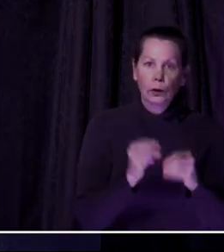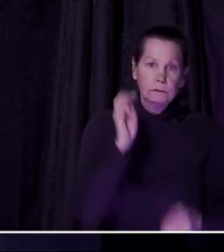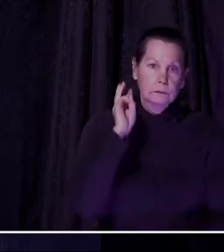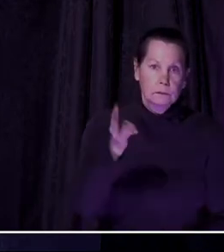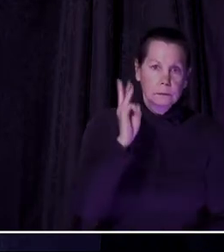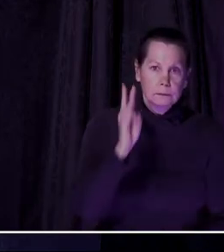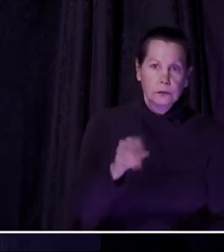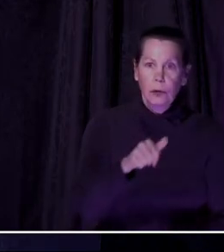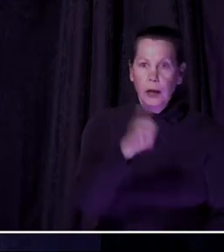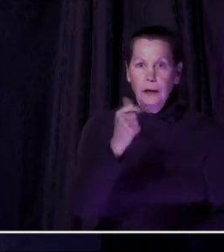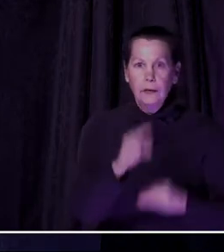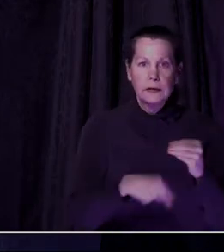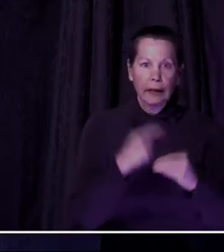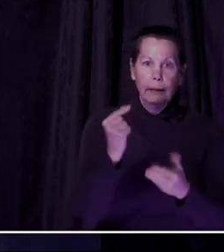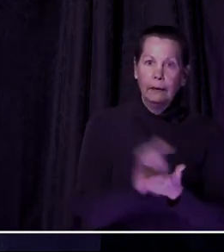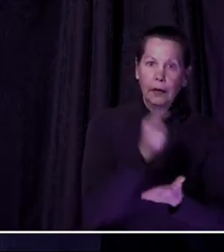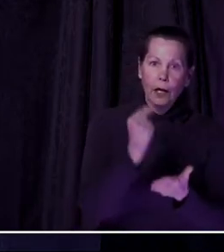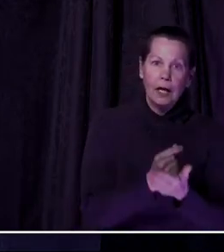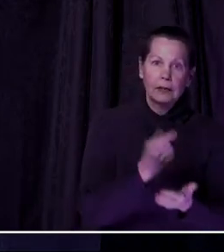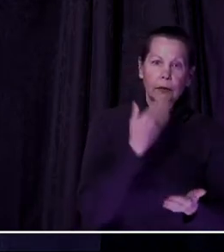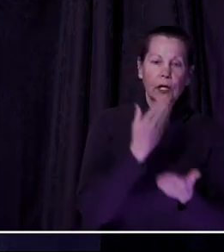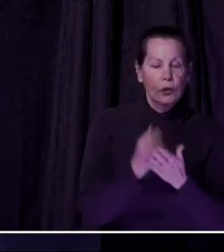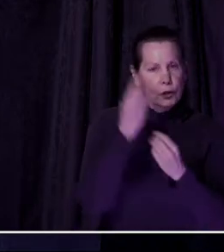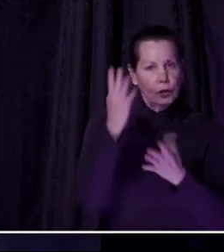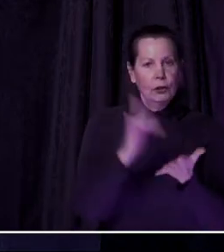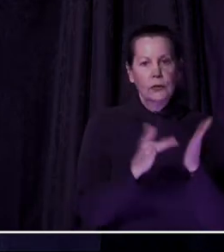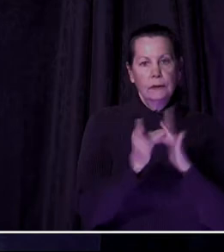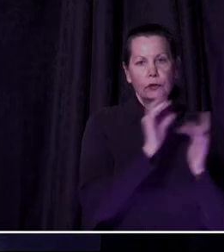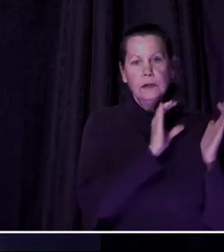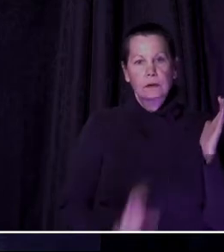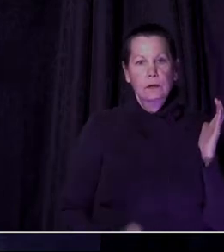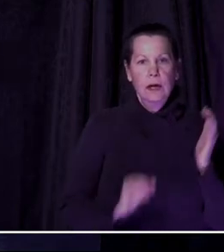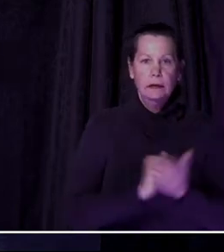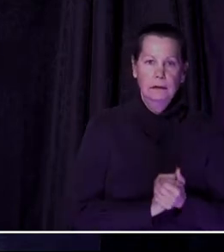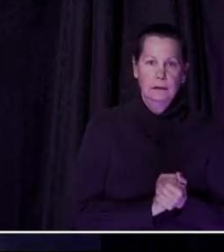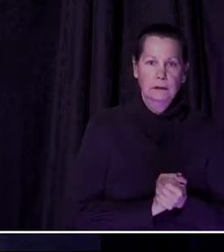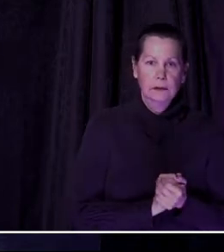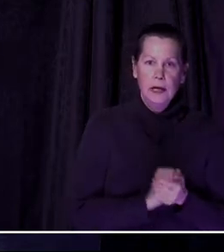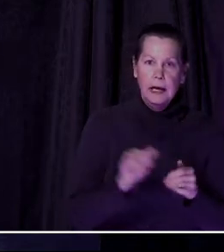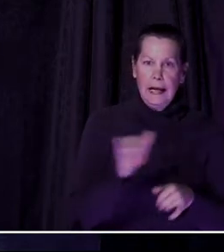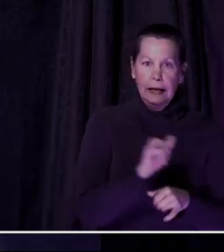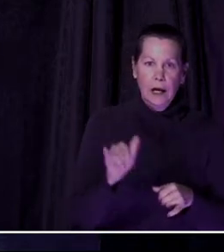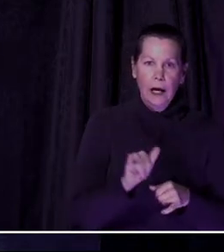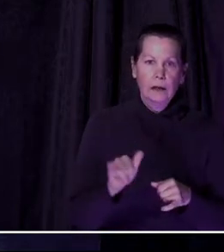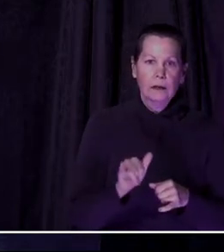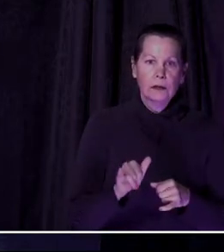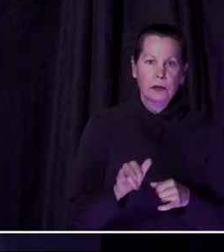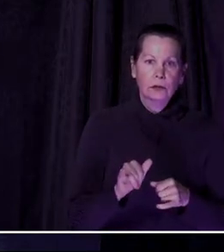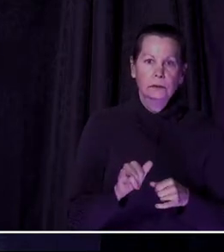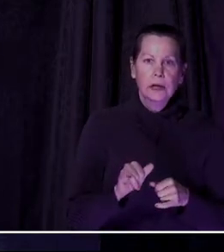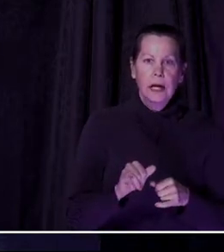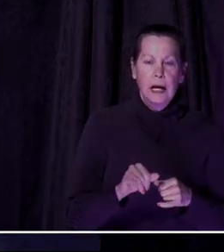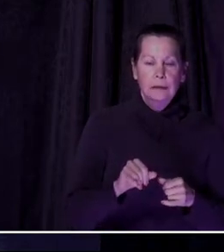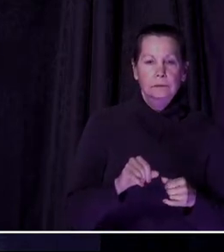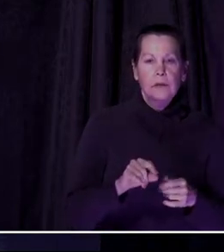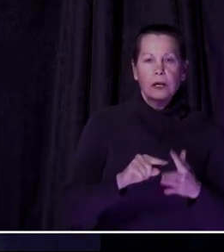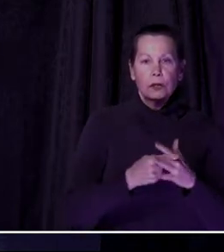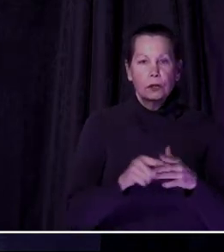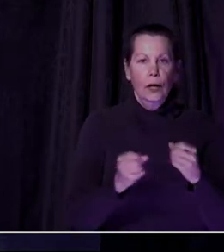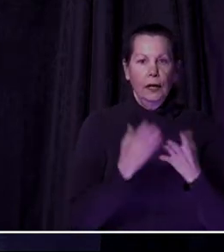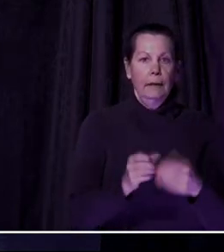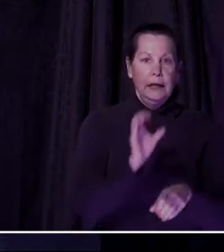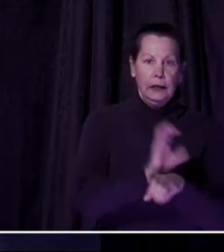to others about the gospel, the good news of Jesus Christ, and also raising up many churches